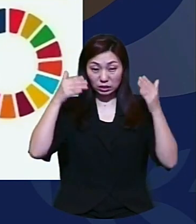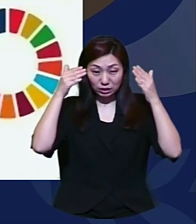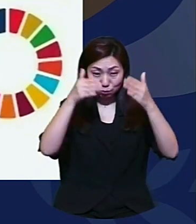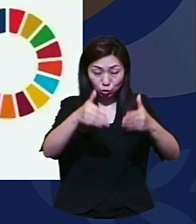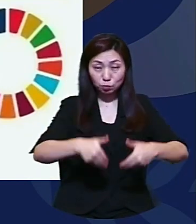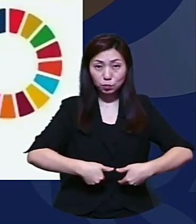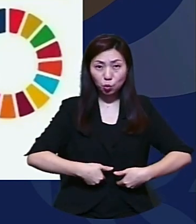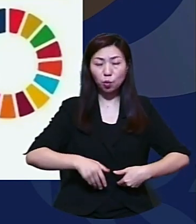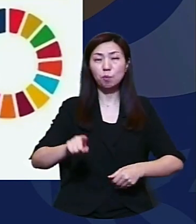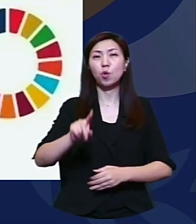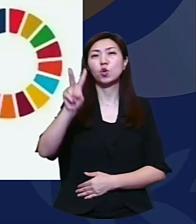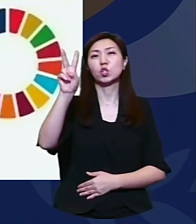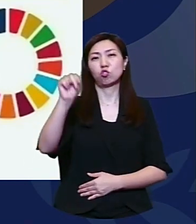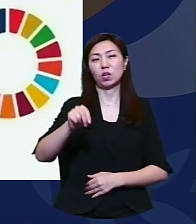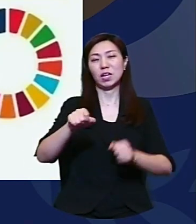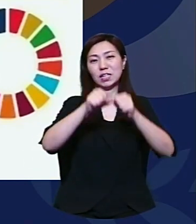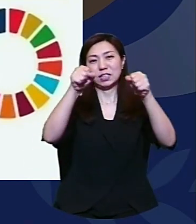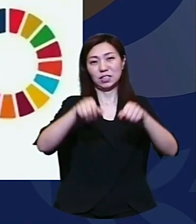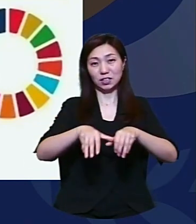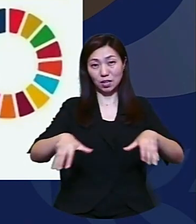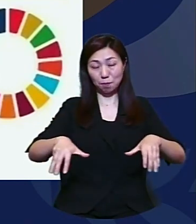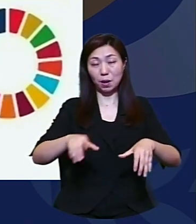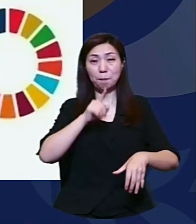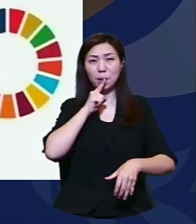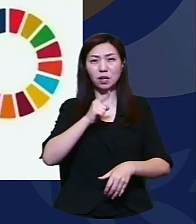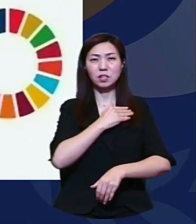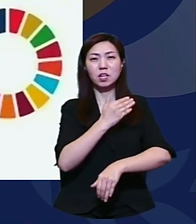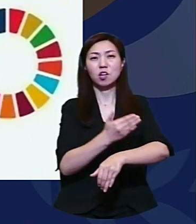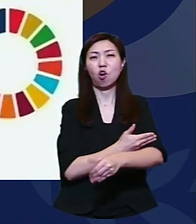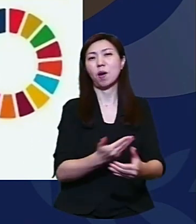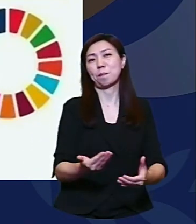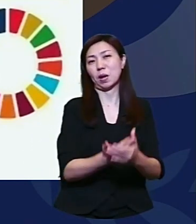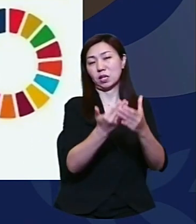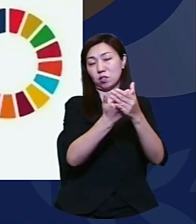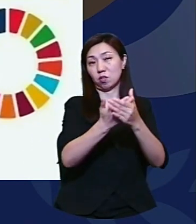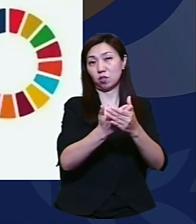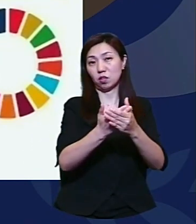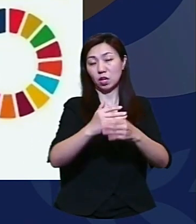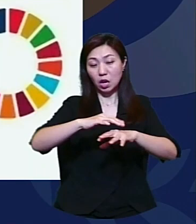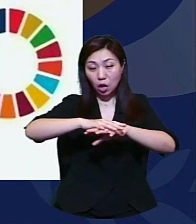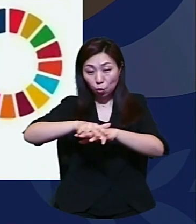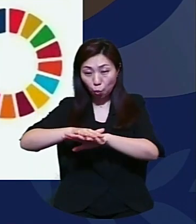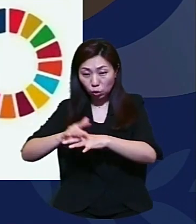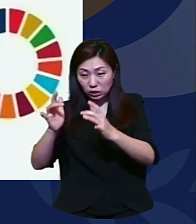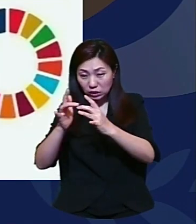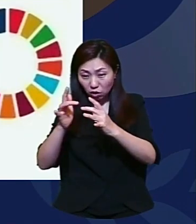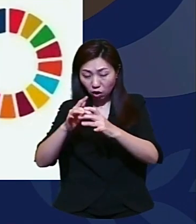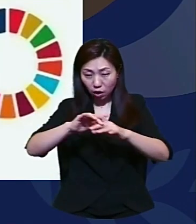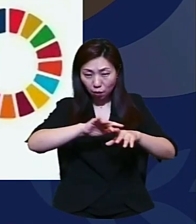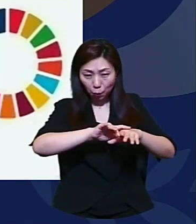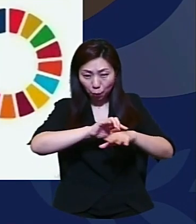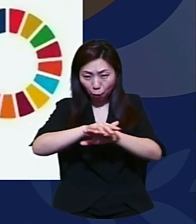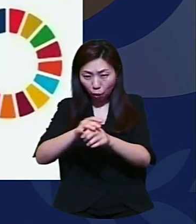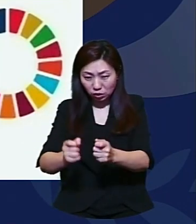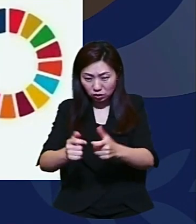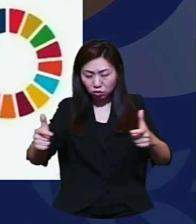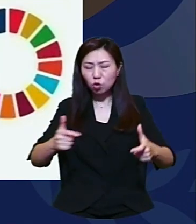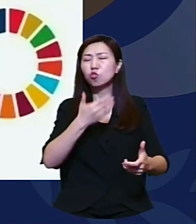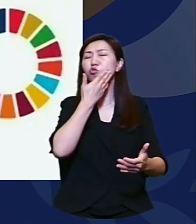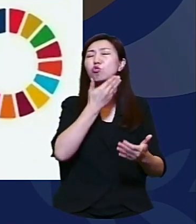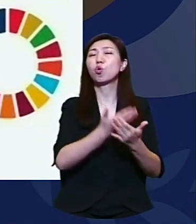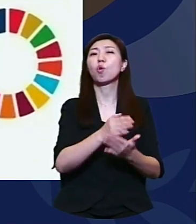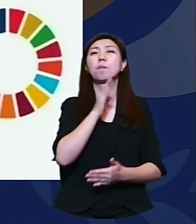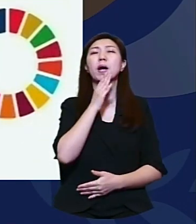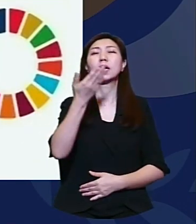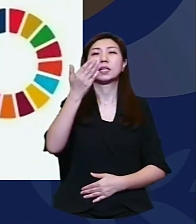capacity building. So getting, of course, the networks and the services out there is absolutely vital, but work to install